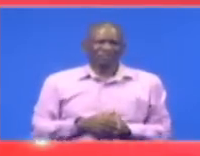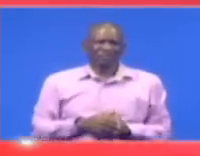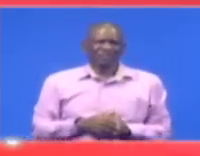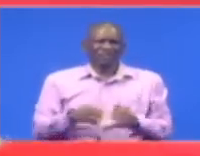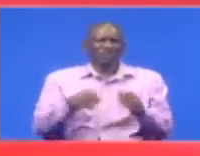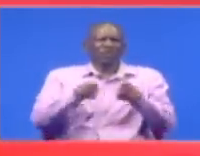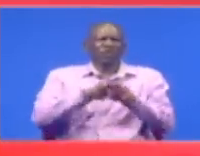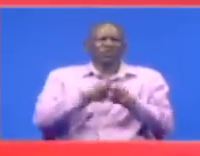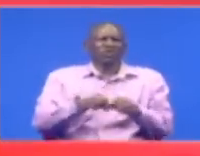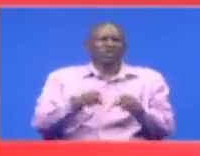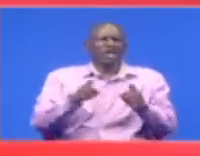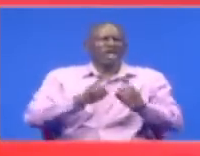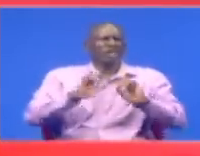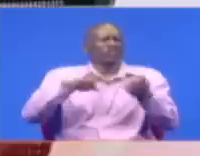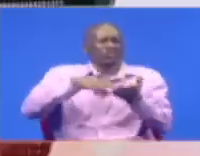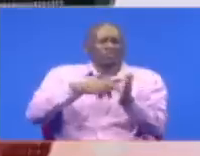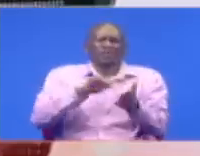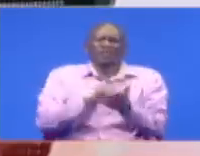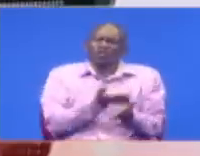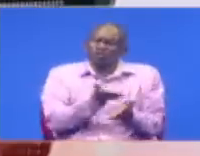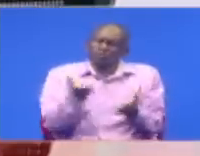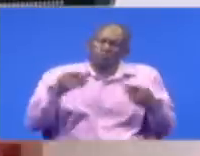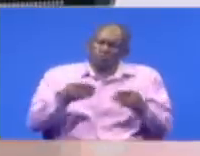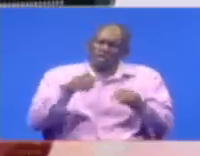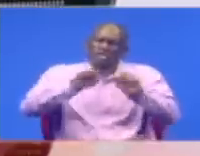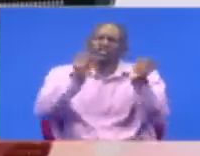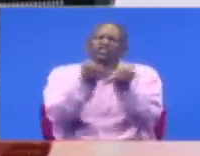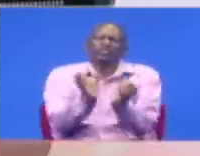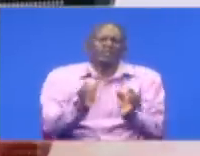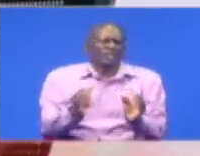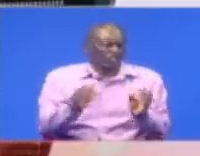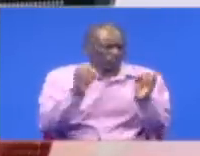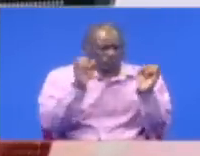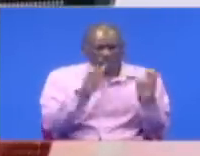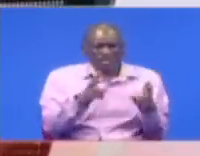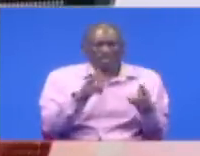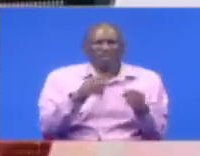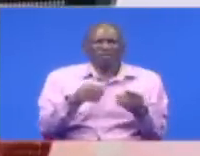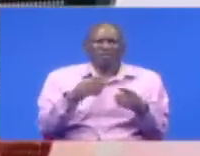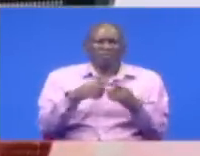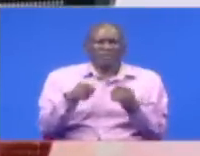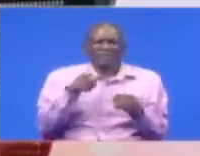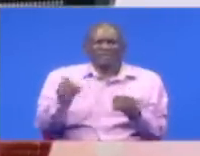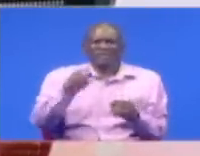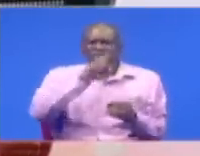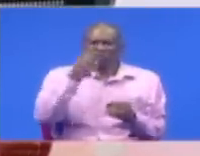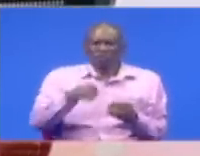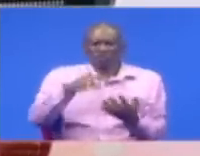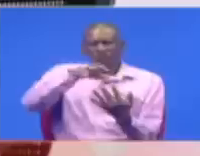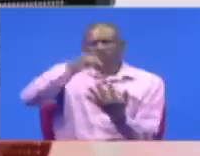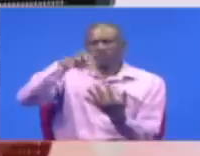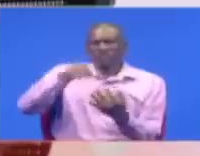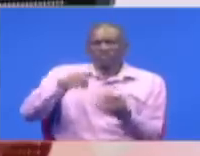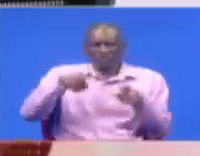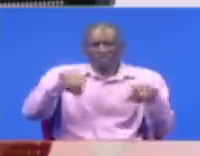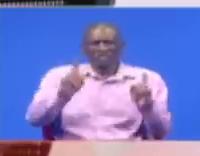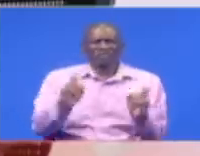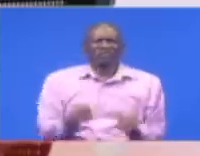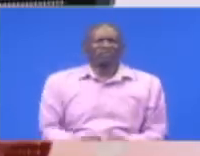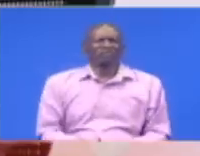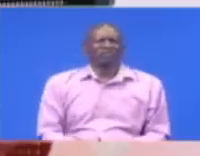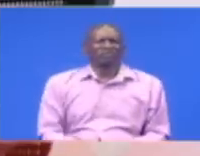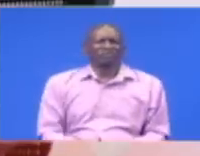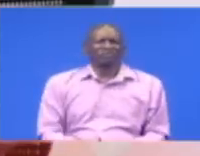And I do not mean to say that those who are any less or doing any worse. It's a question of choice.